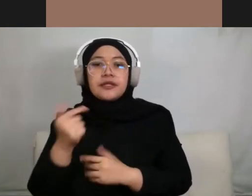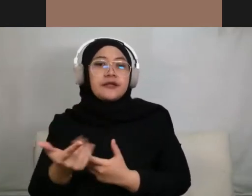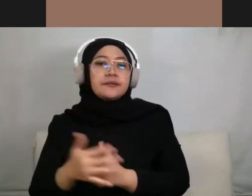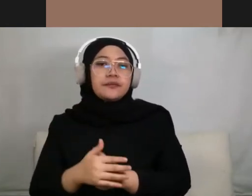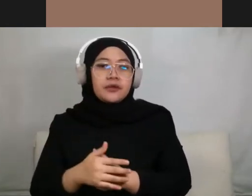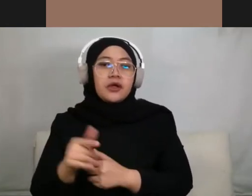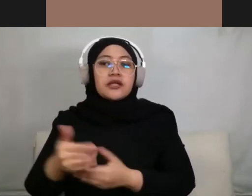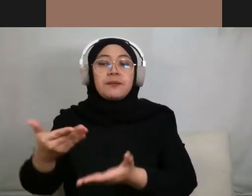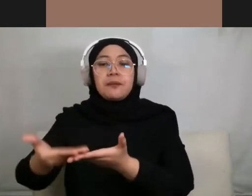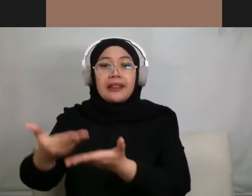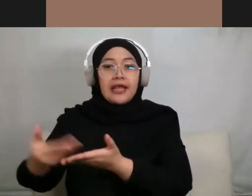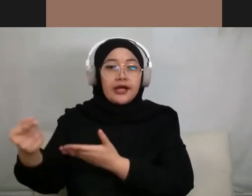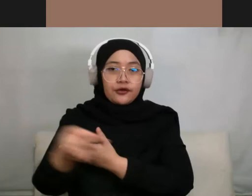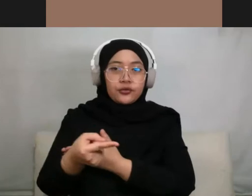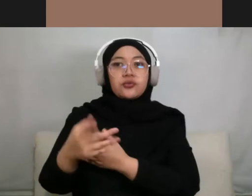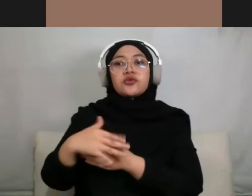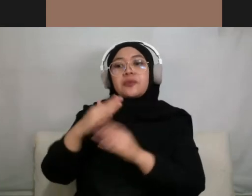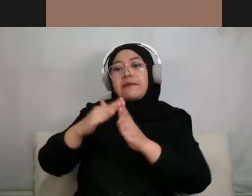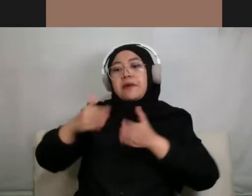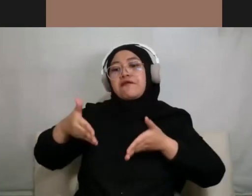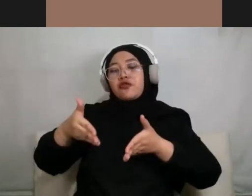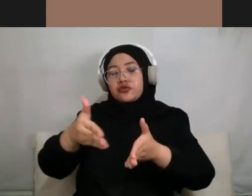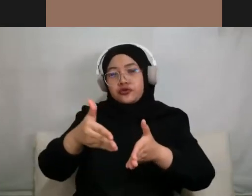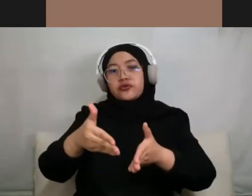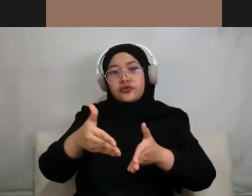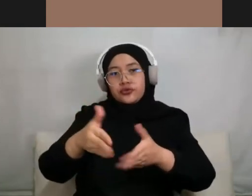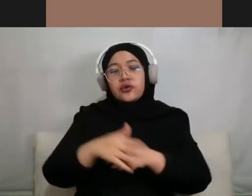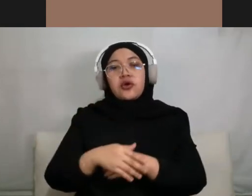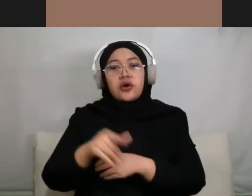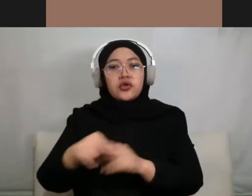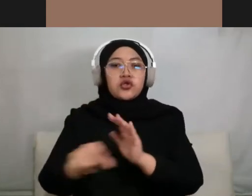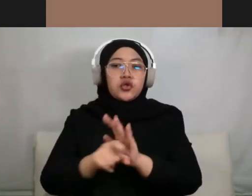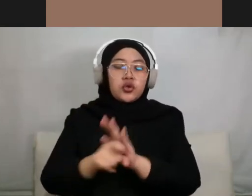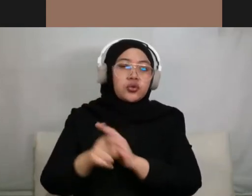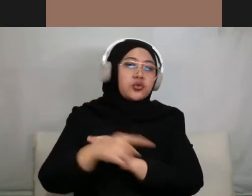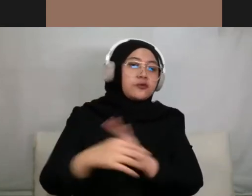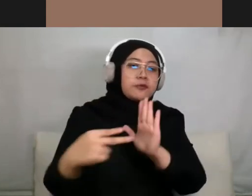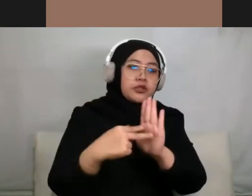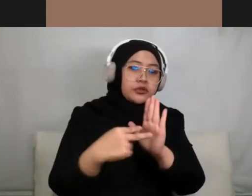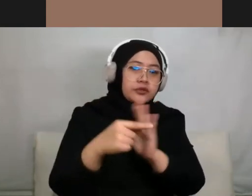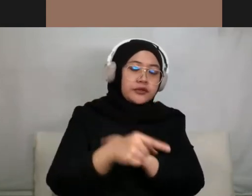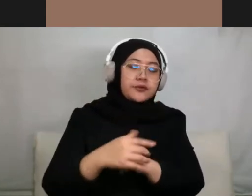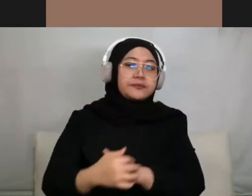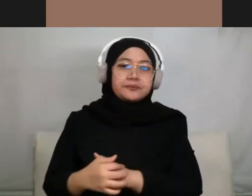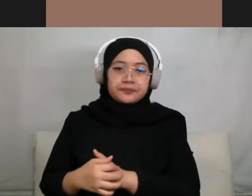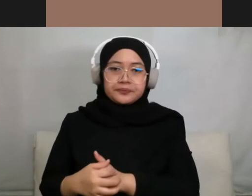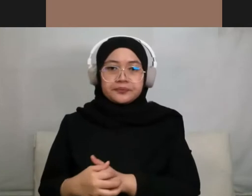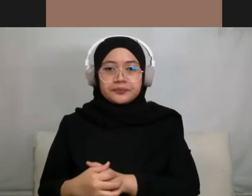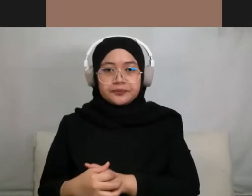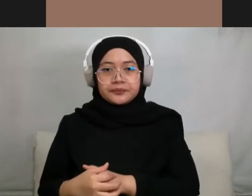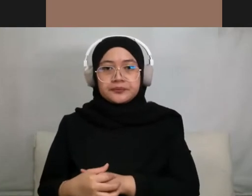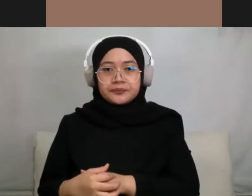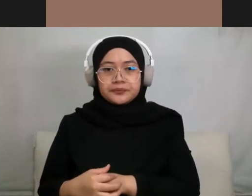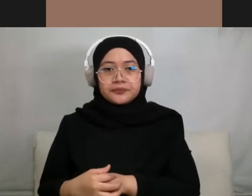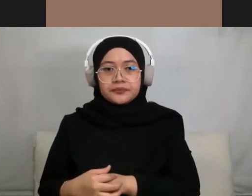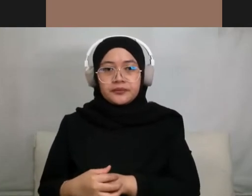as per the requirement of the manufacturer of these infrastructure, charging infrastructure company. So we do